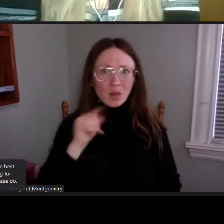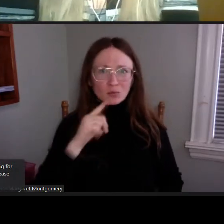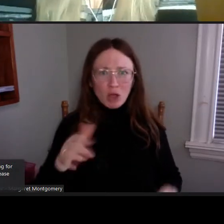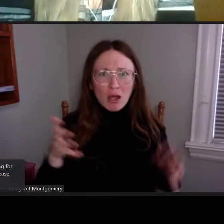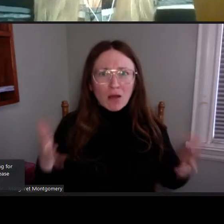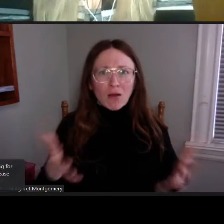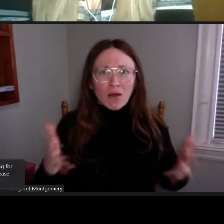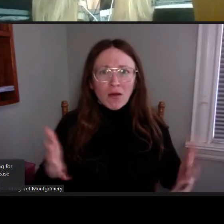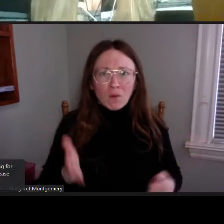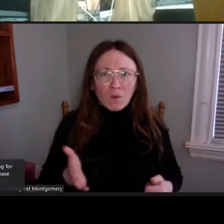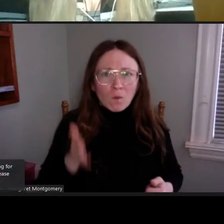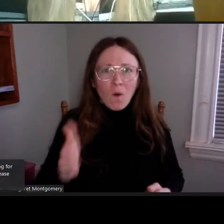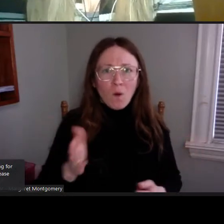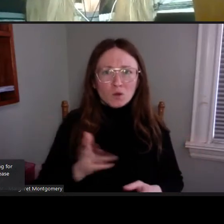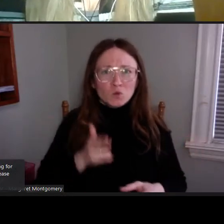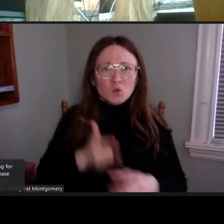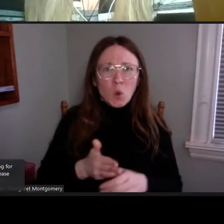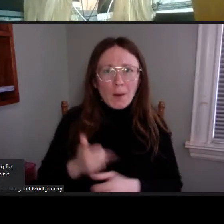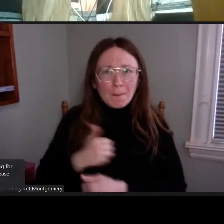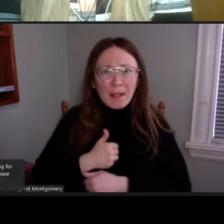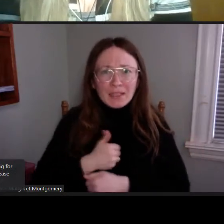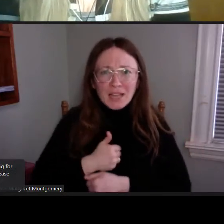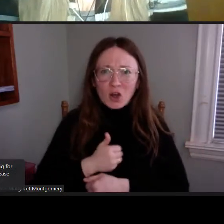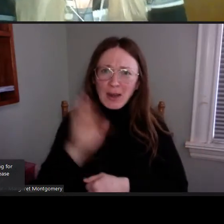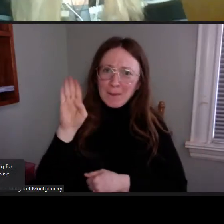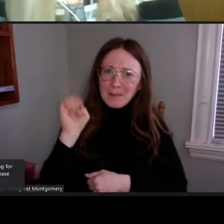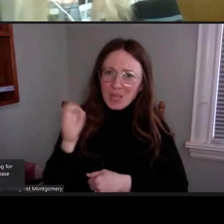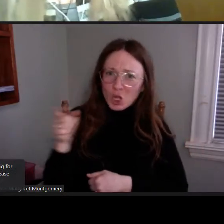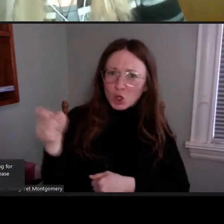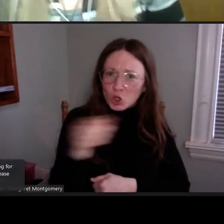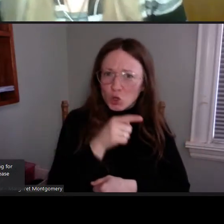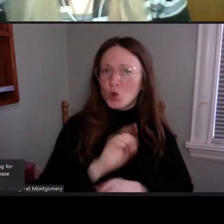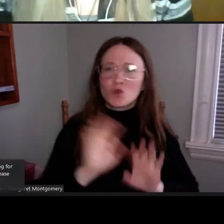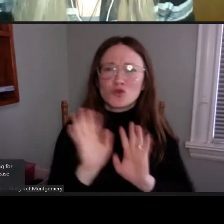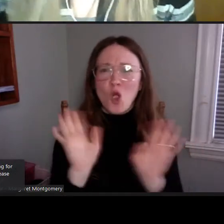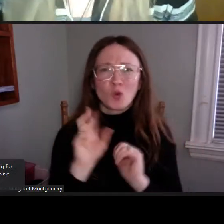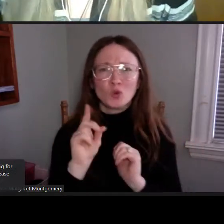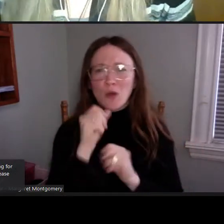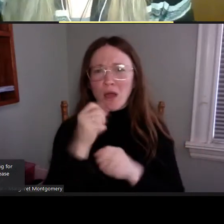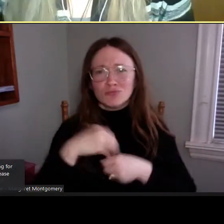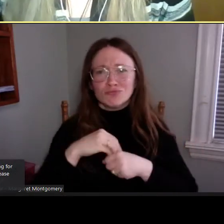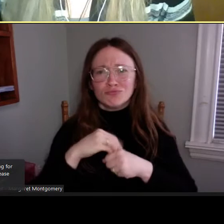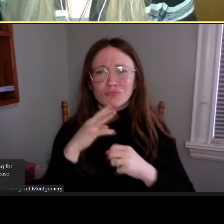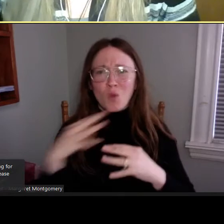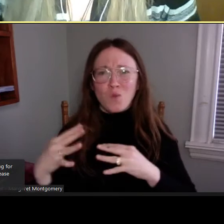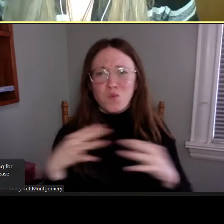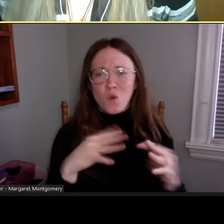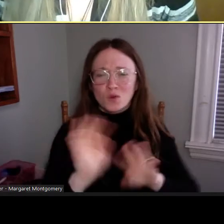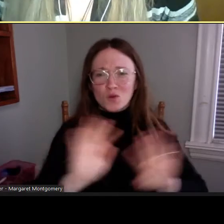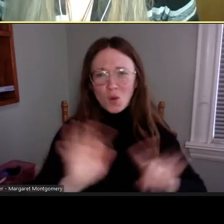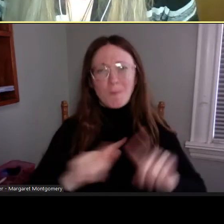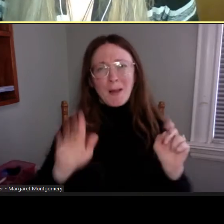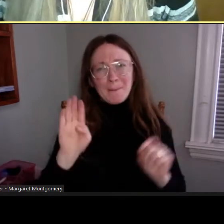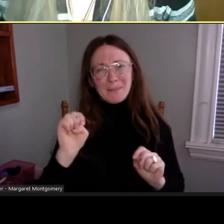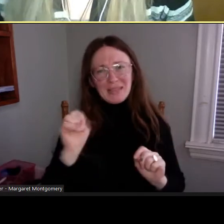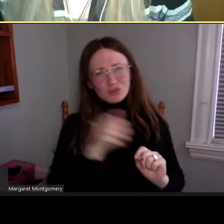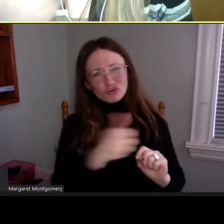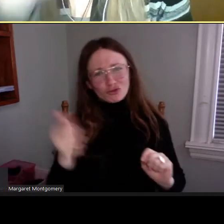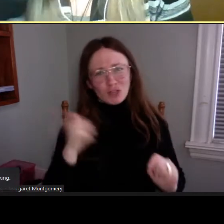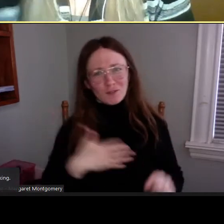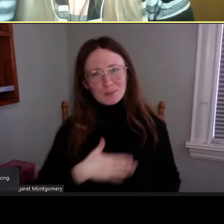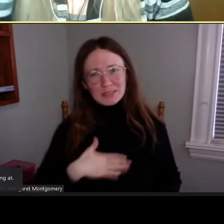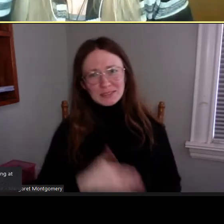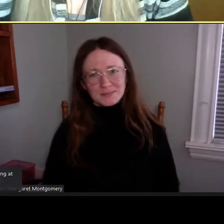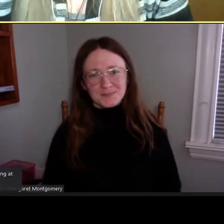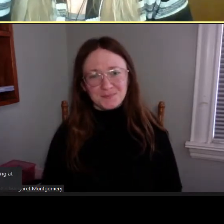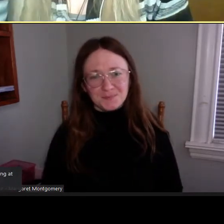go fight a war. Our next question, hypothetically speaking,